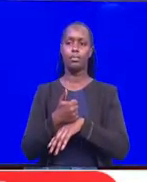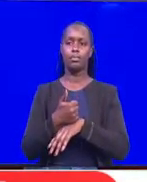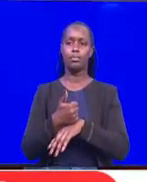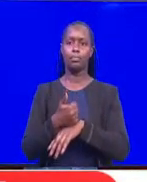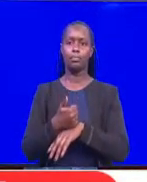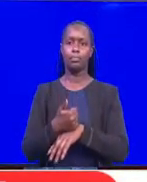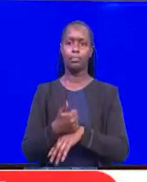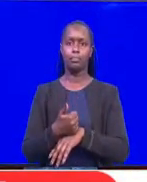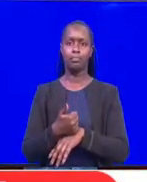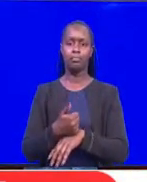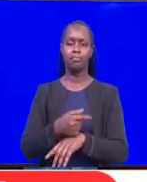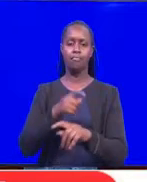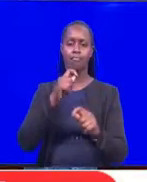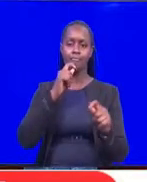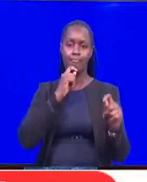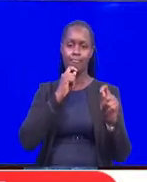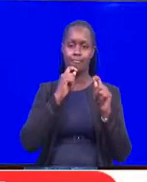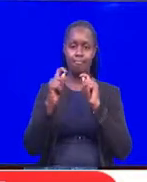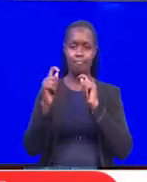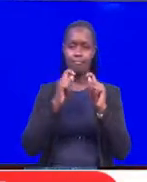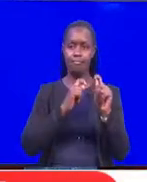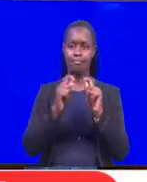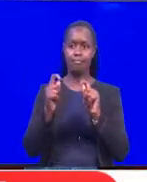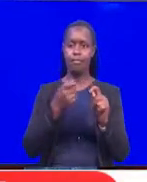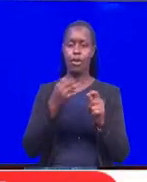The vetting of 27 nominees for